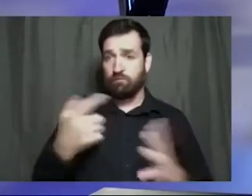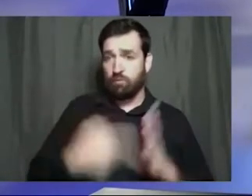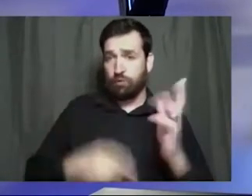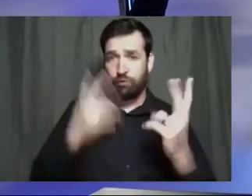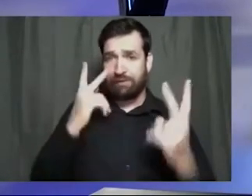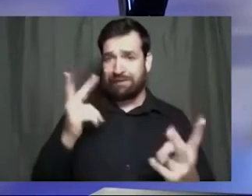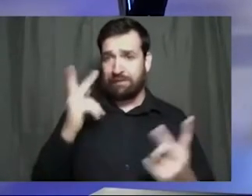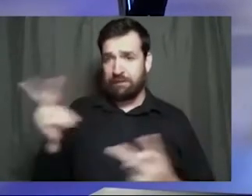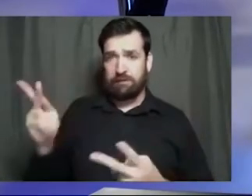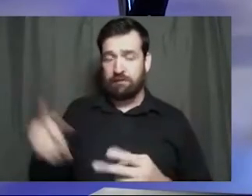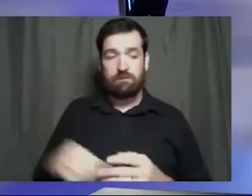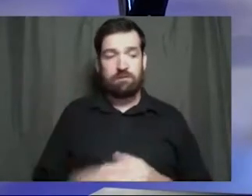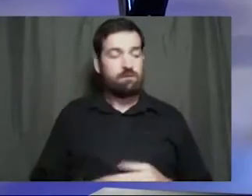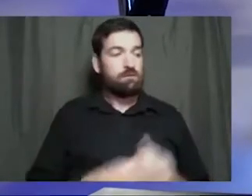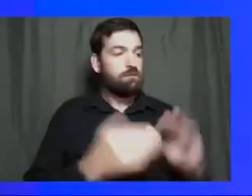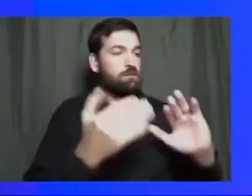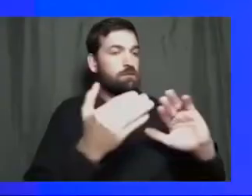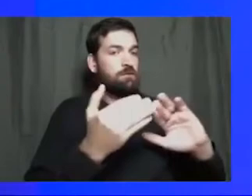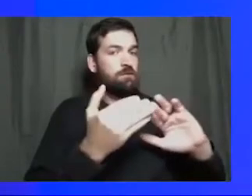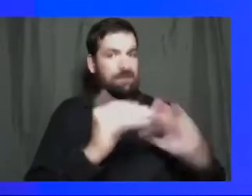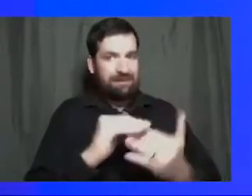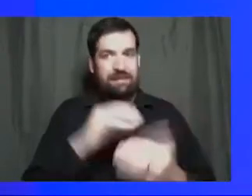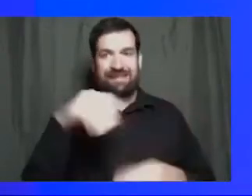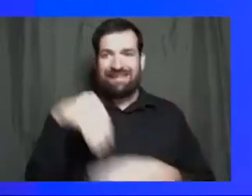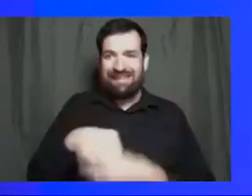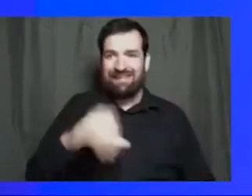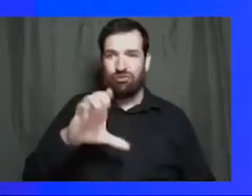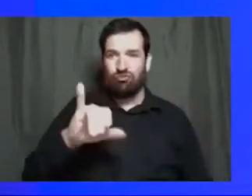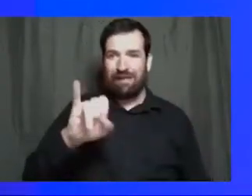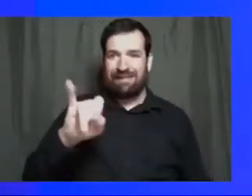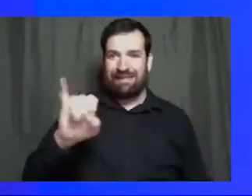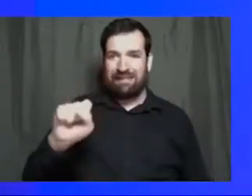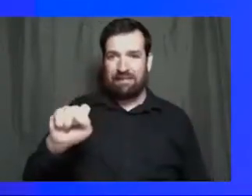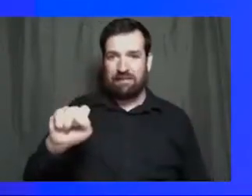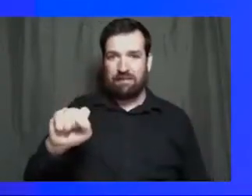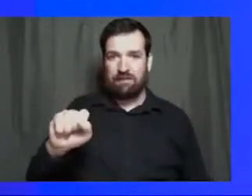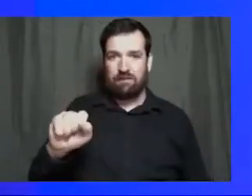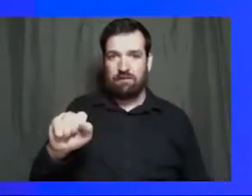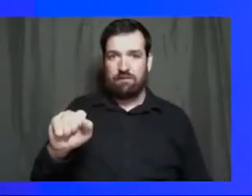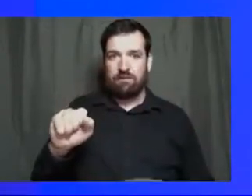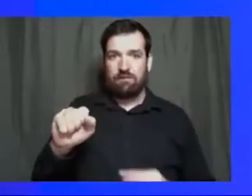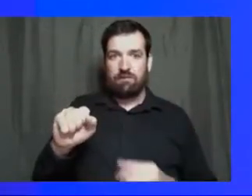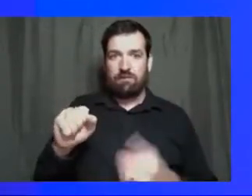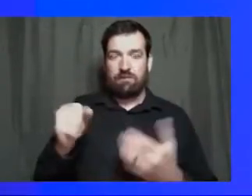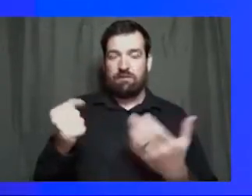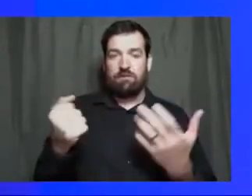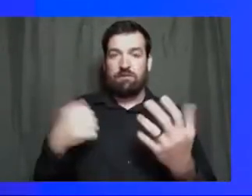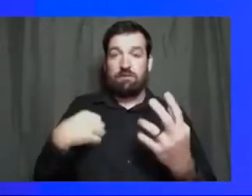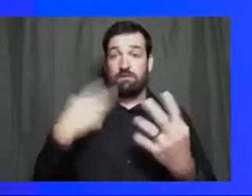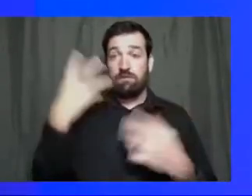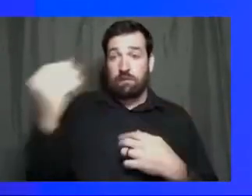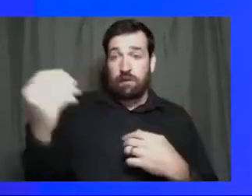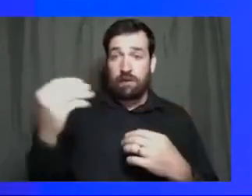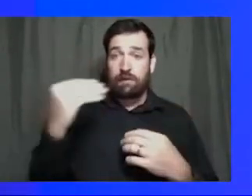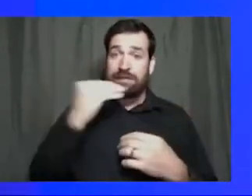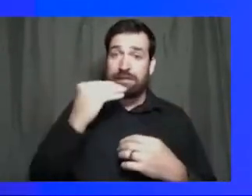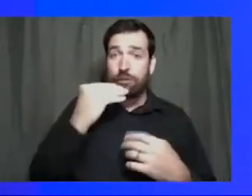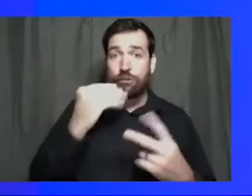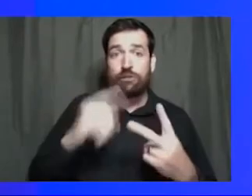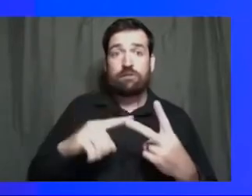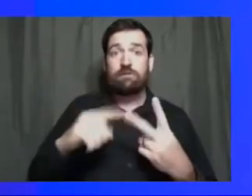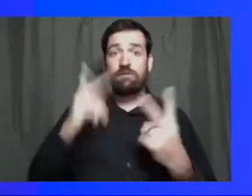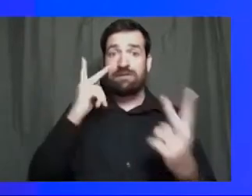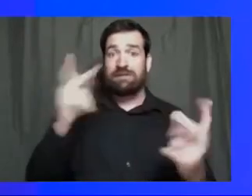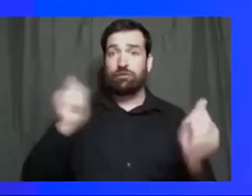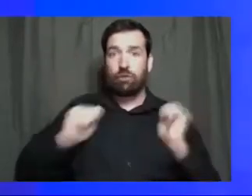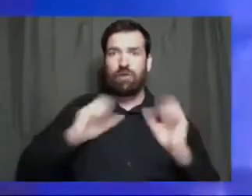It was a city in crisis. You know, you can think of Kansas City, everybody on the street and going out to dinner, going to shows, and there was no one on the street. You'd walk